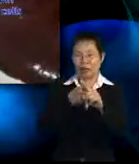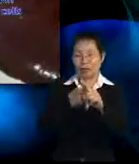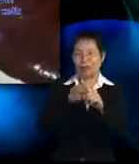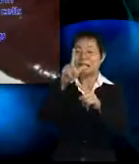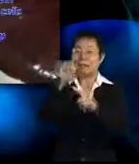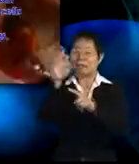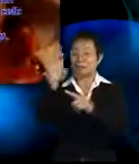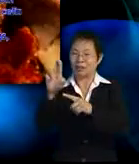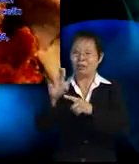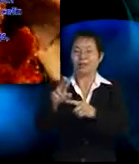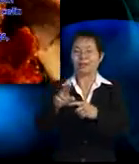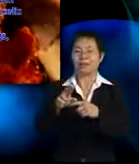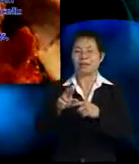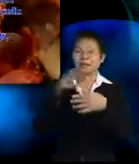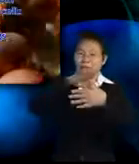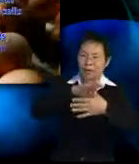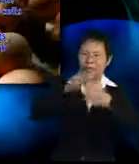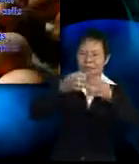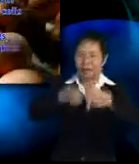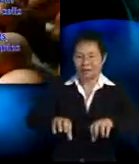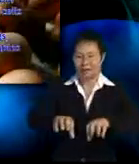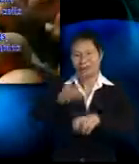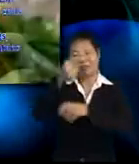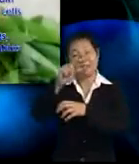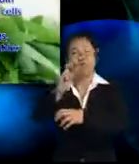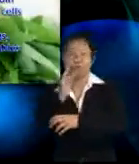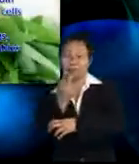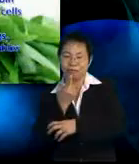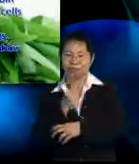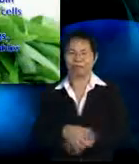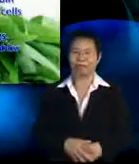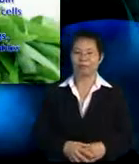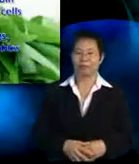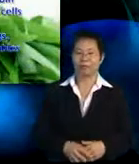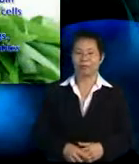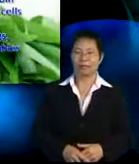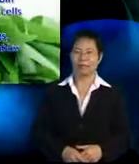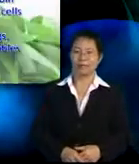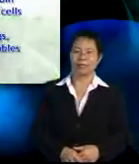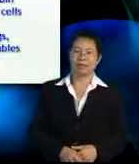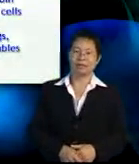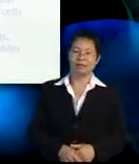liver, meat, eggs, green vegetables.